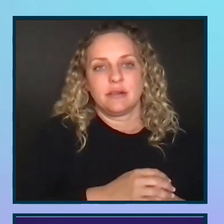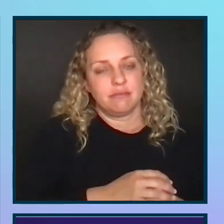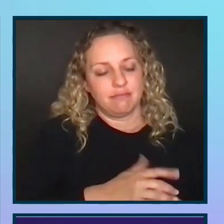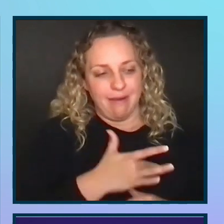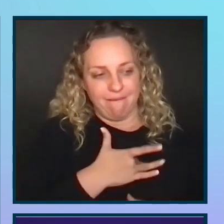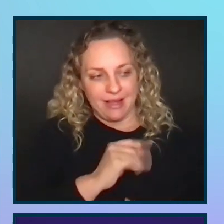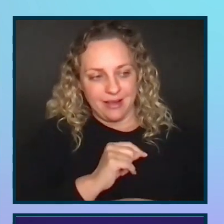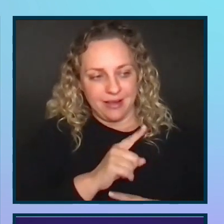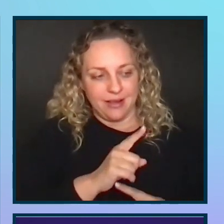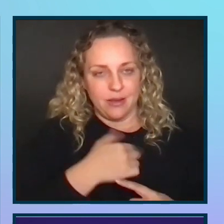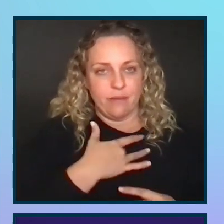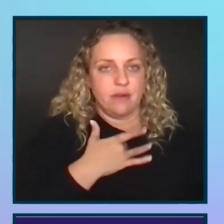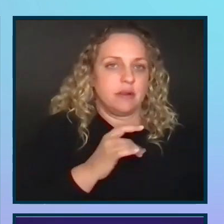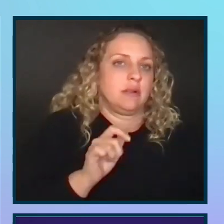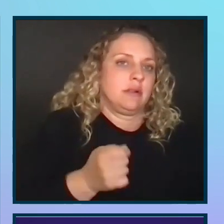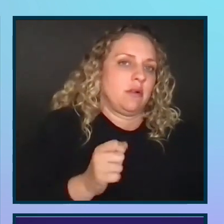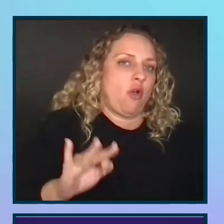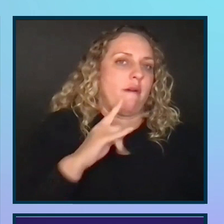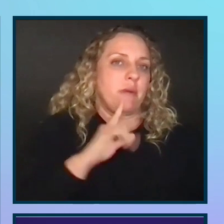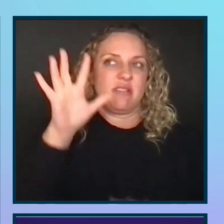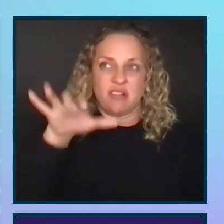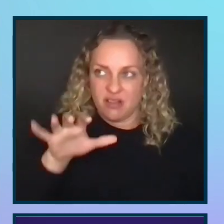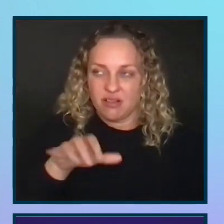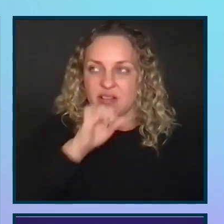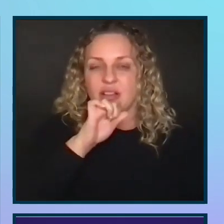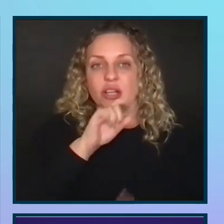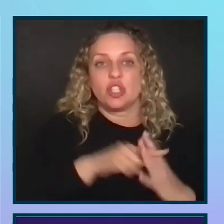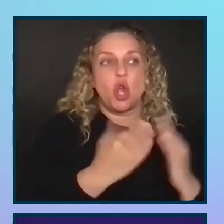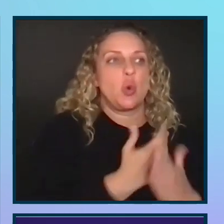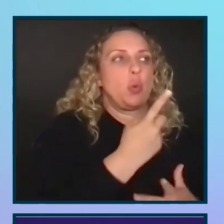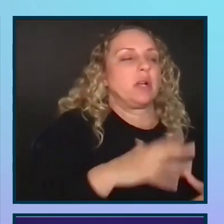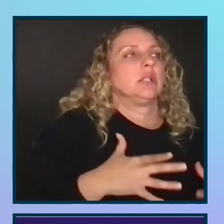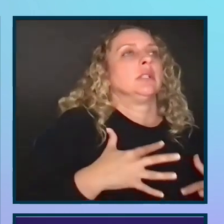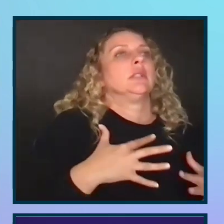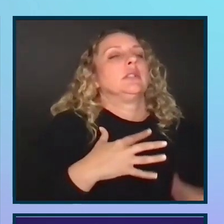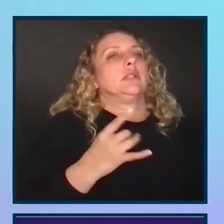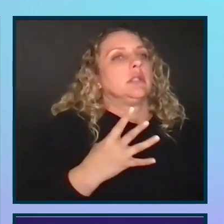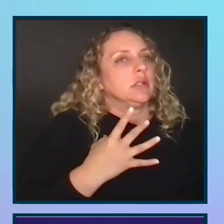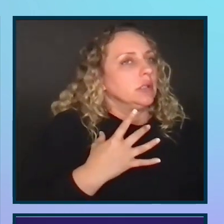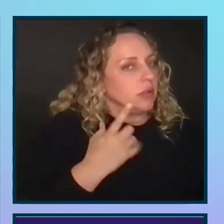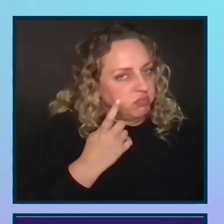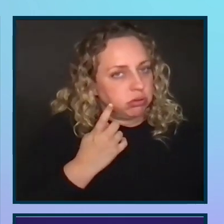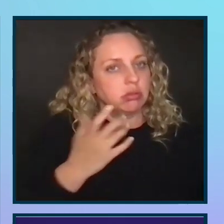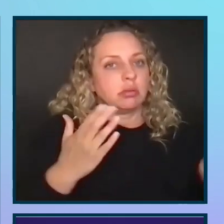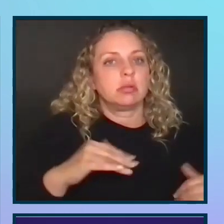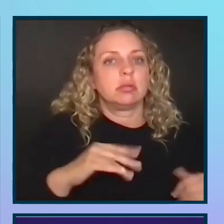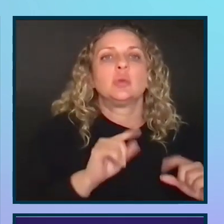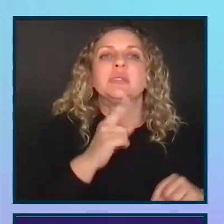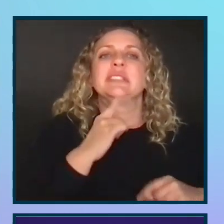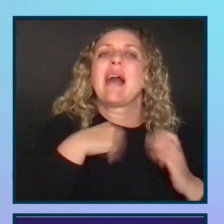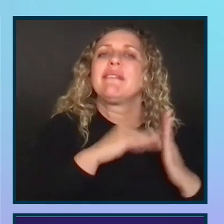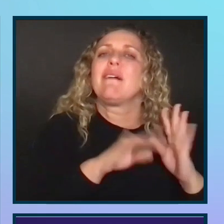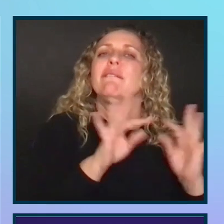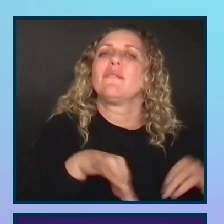been burned so many times by bad forms. The anxiety of starting a new form, it gets to you. Another tweet says, I'm filling out a